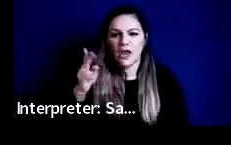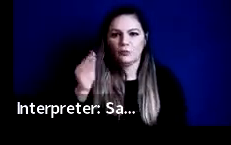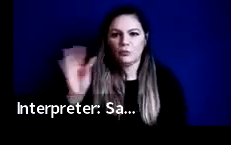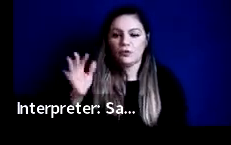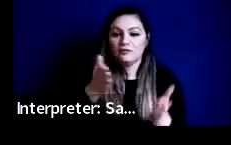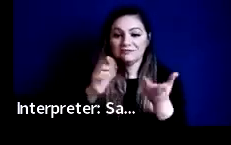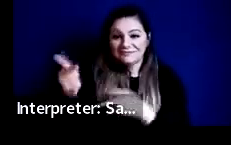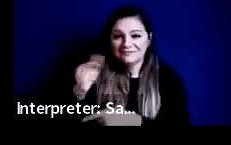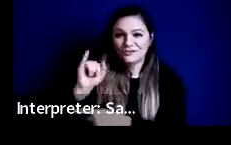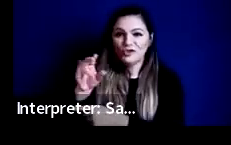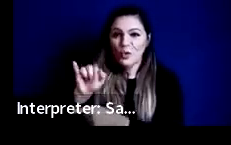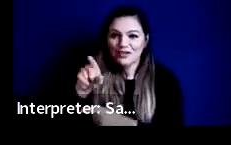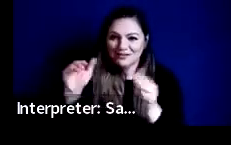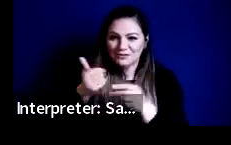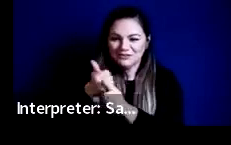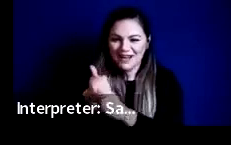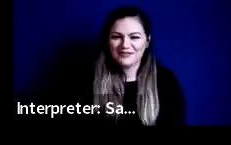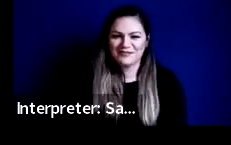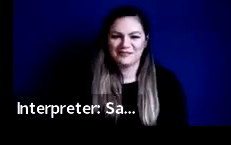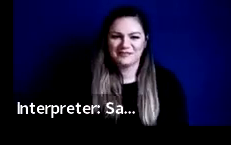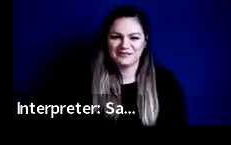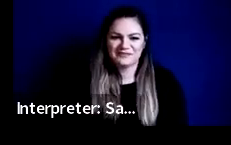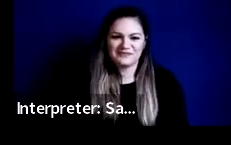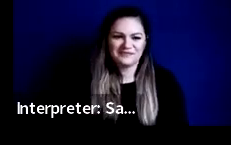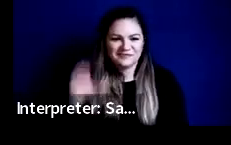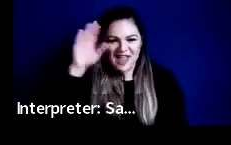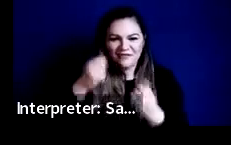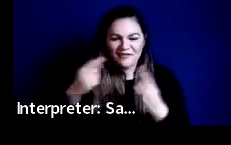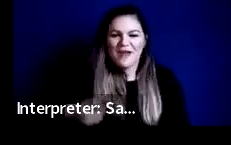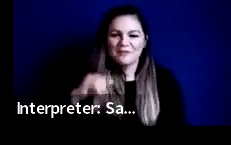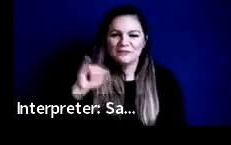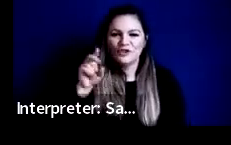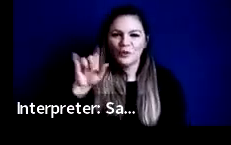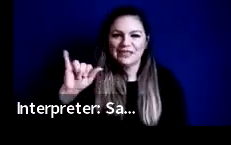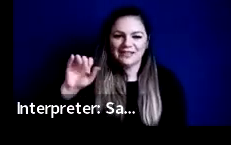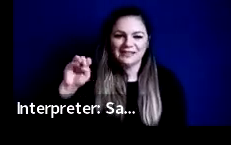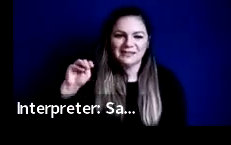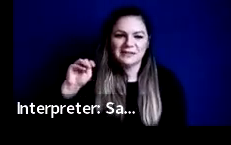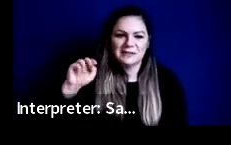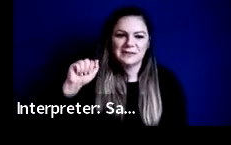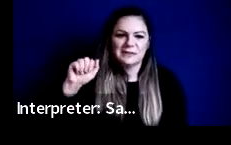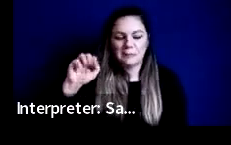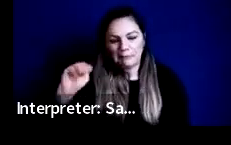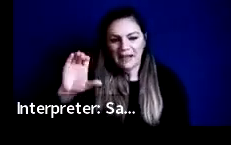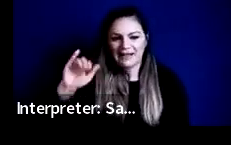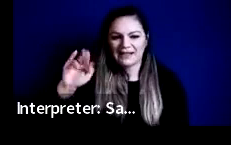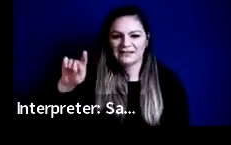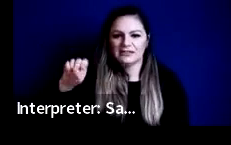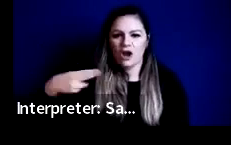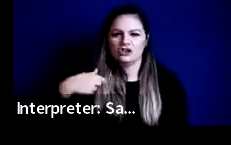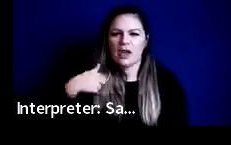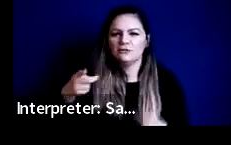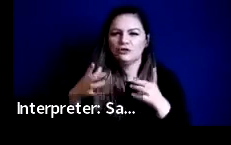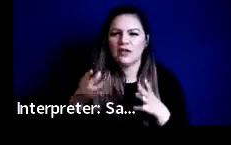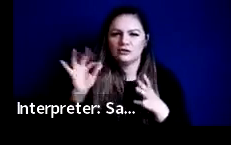as well. Good afternoon, everyone. I am Jody McIntosh, and I am one of our directors of community engagement on